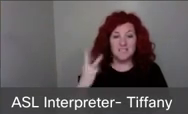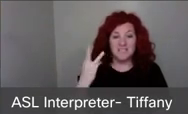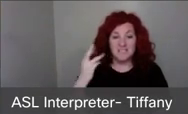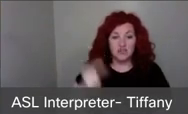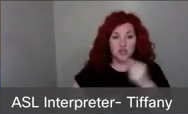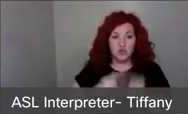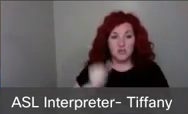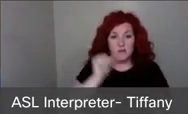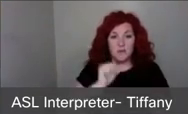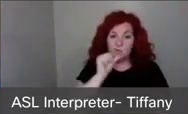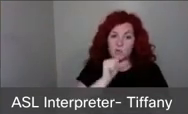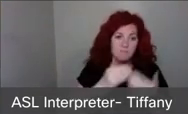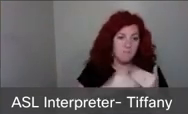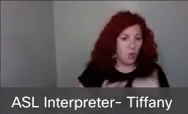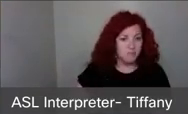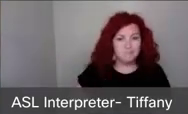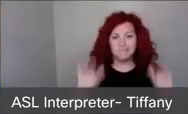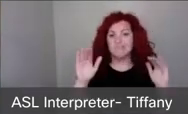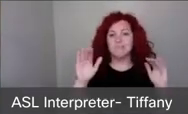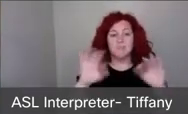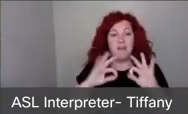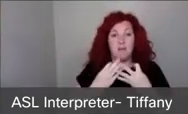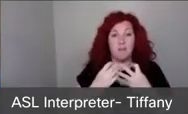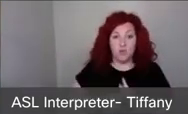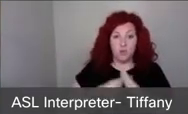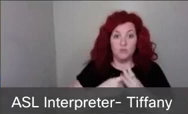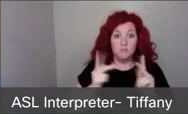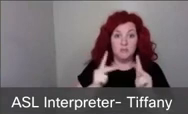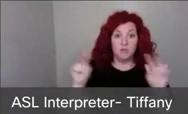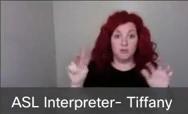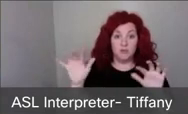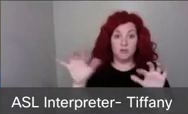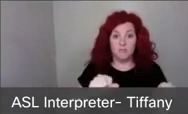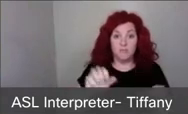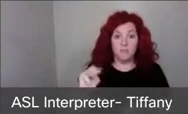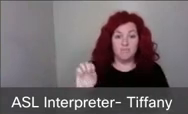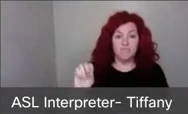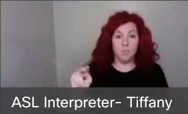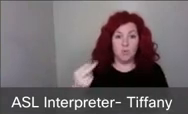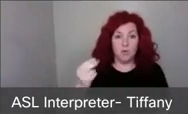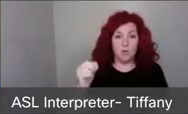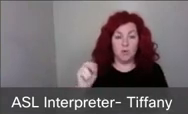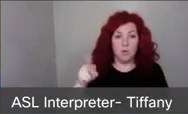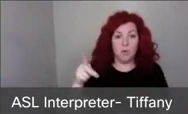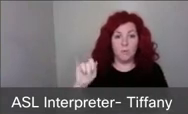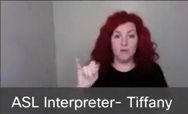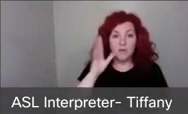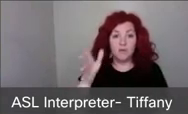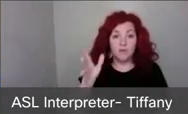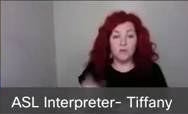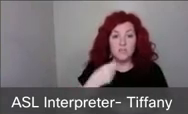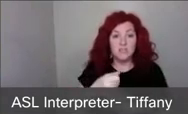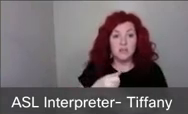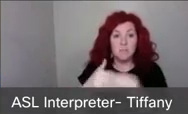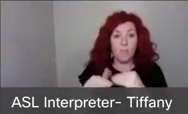Arizonan, born and bred. My family were the original settlers out at Moencopie. Grandmother was born the year before Arizona